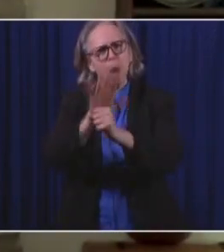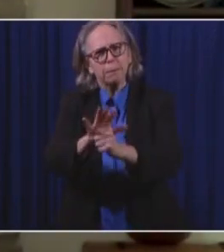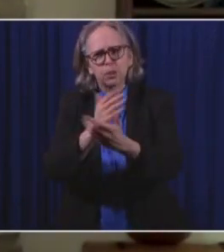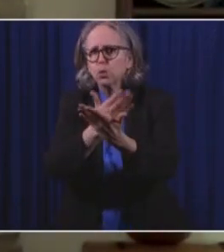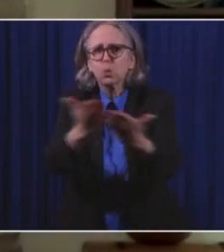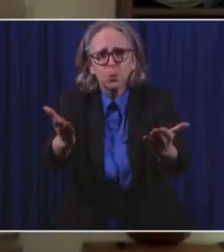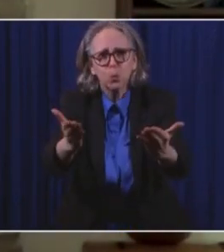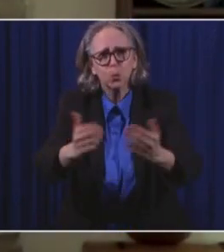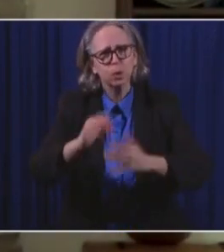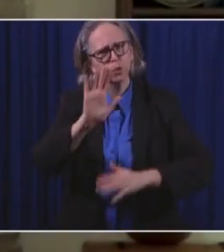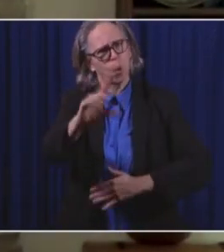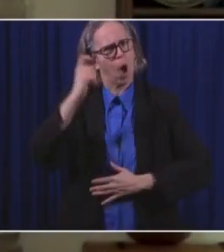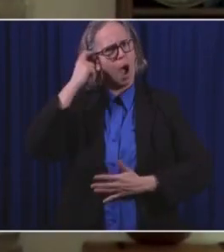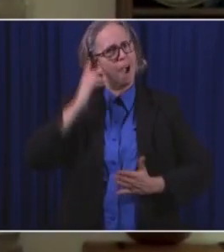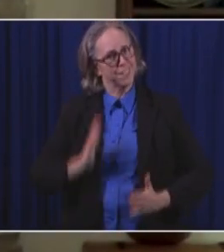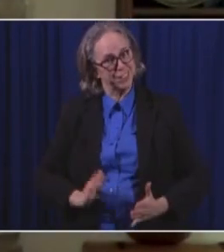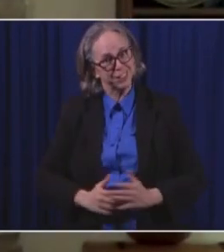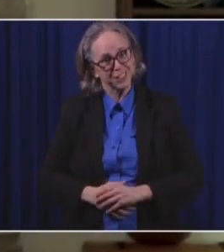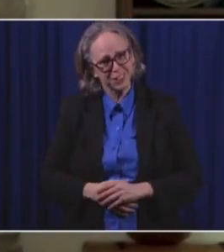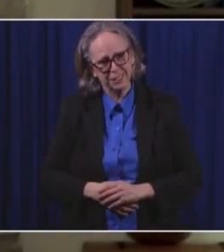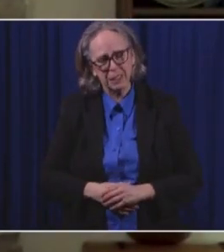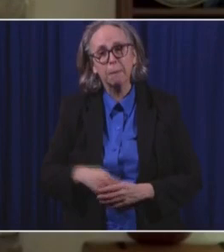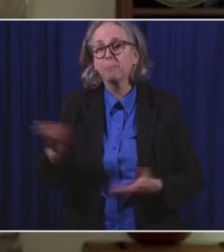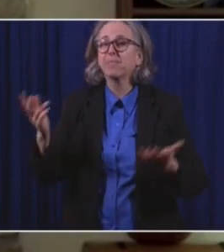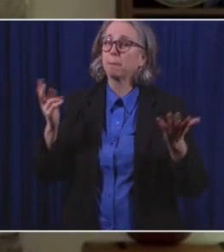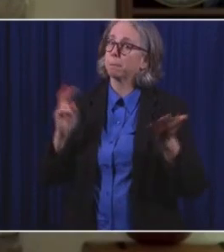Doing this has required some tough,